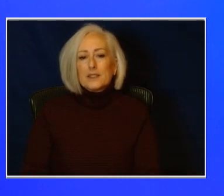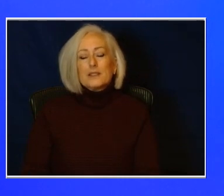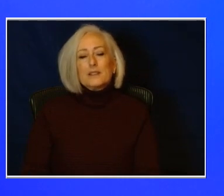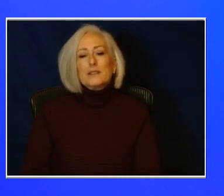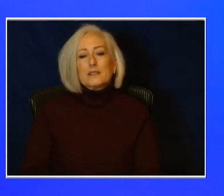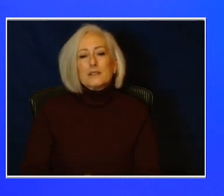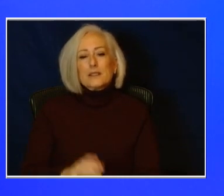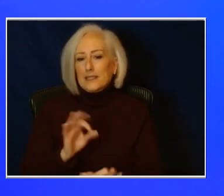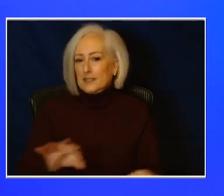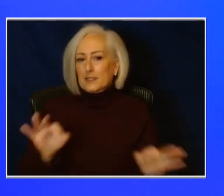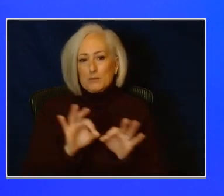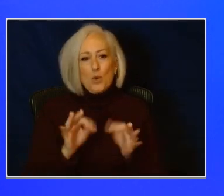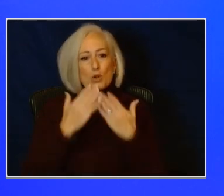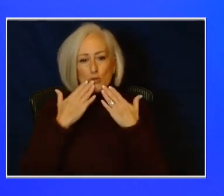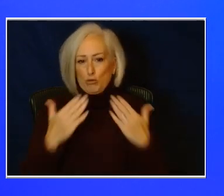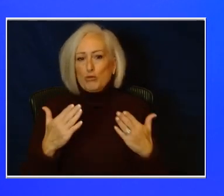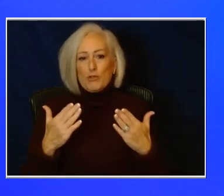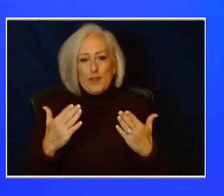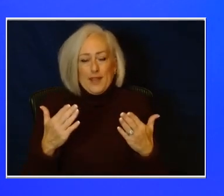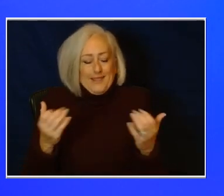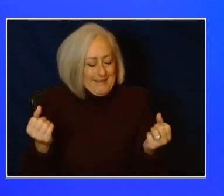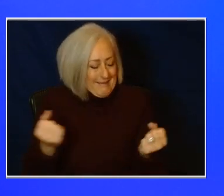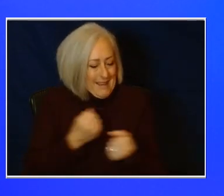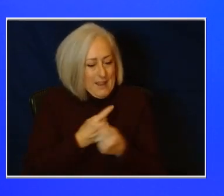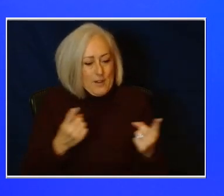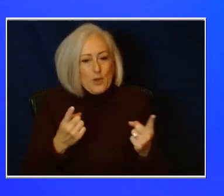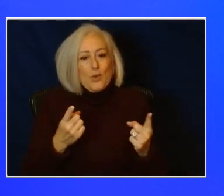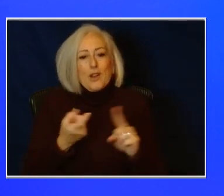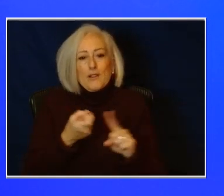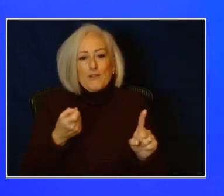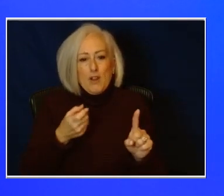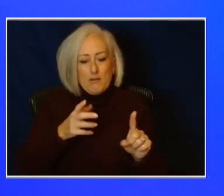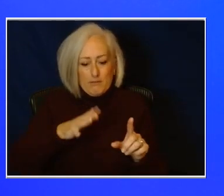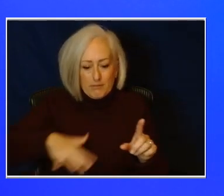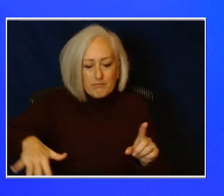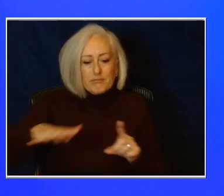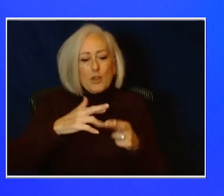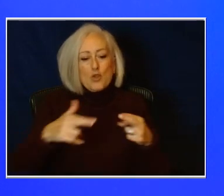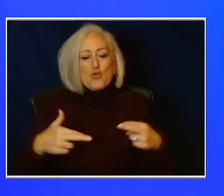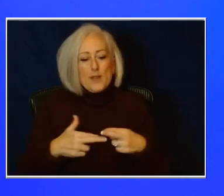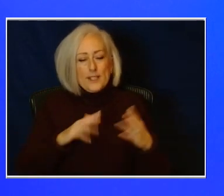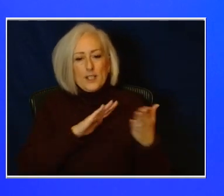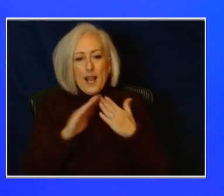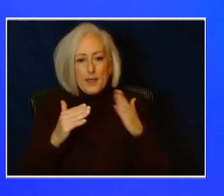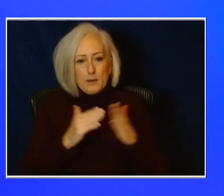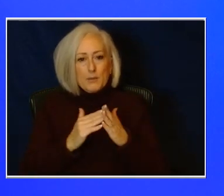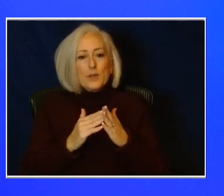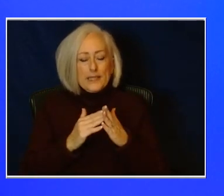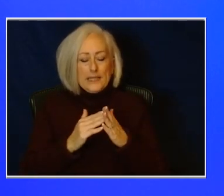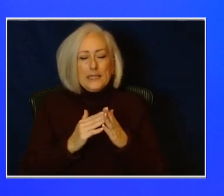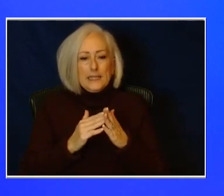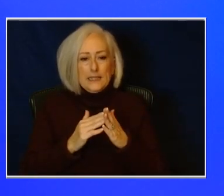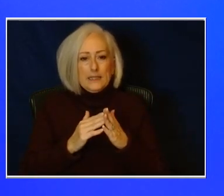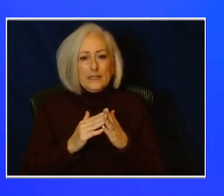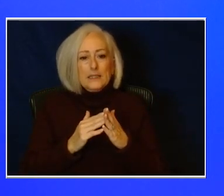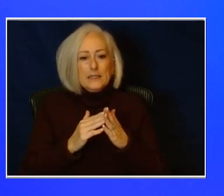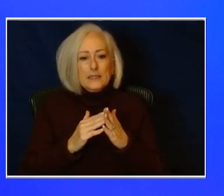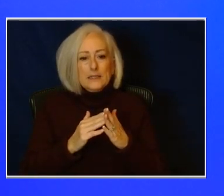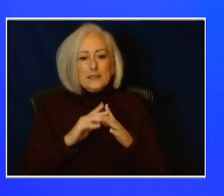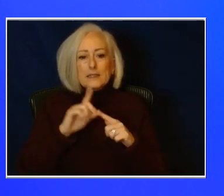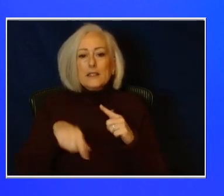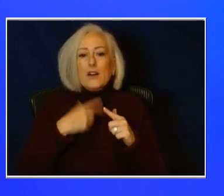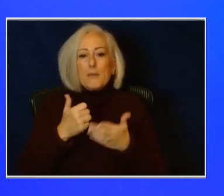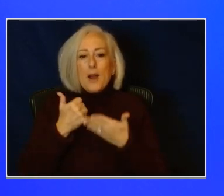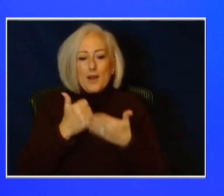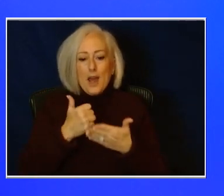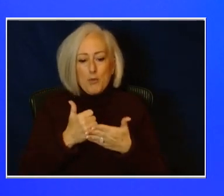thank really everyone throughout this region and community in terms of helping us